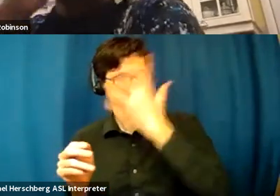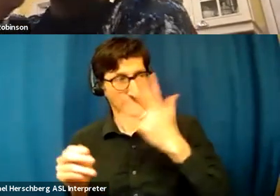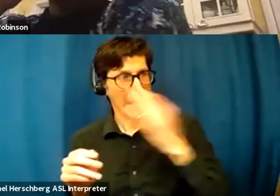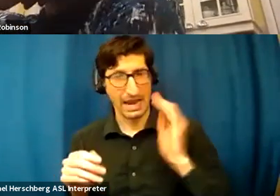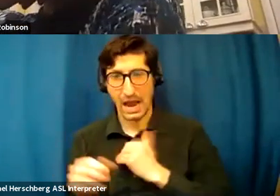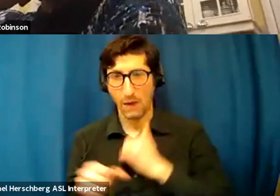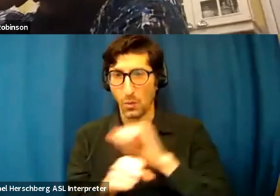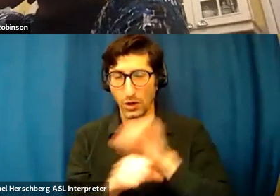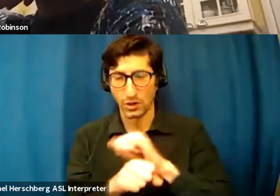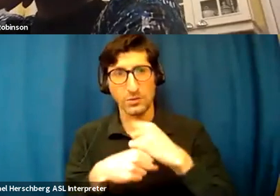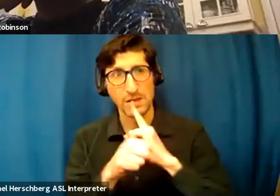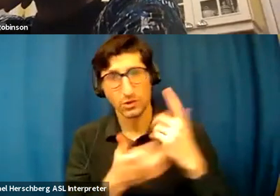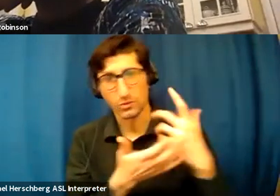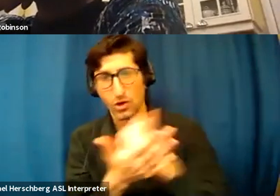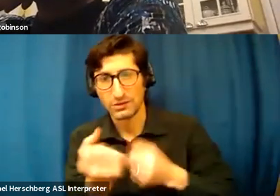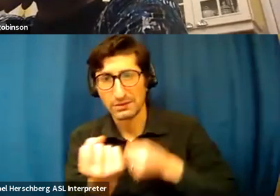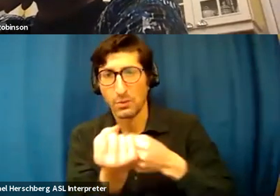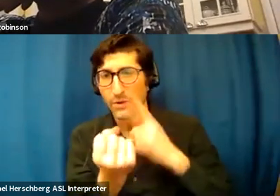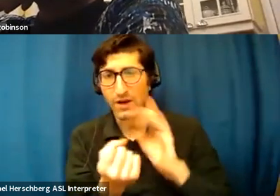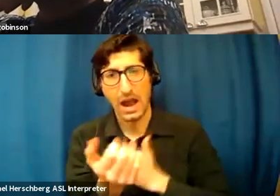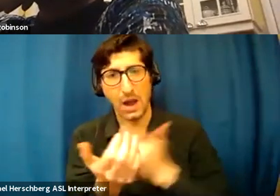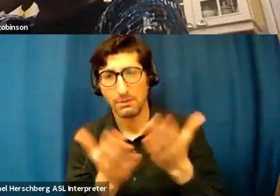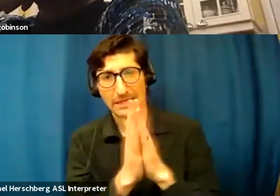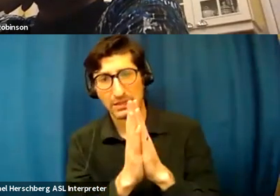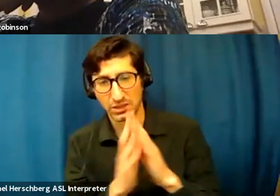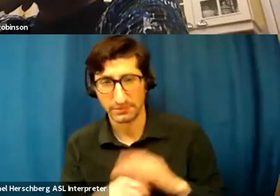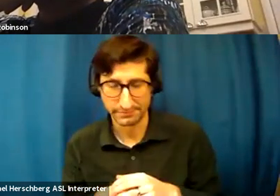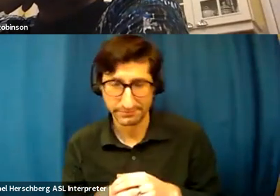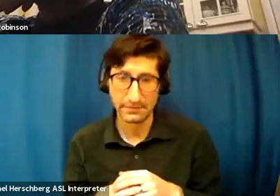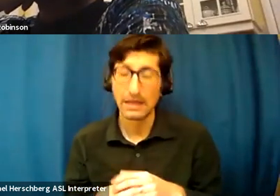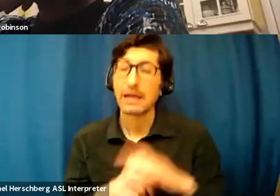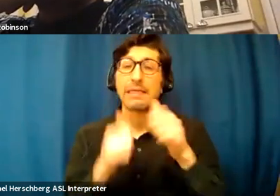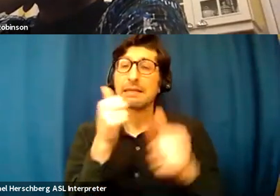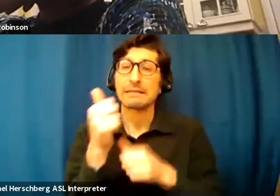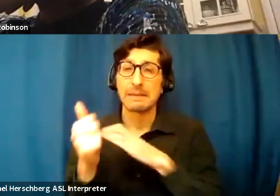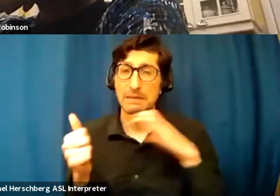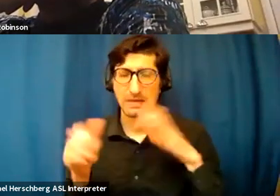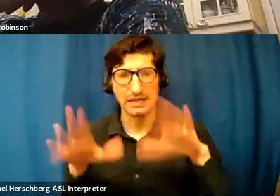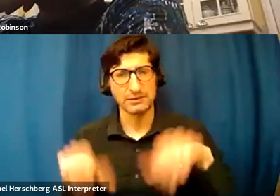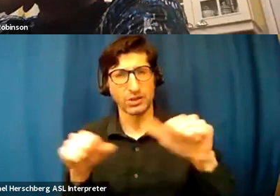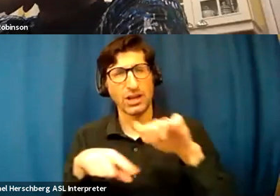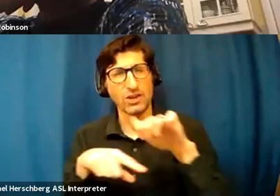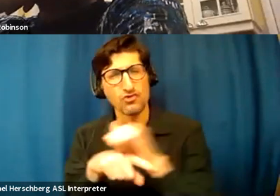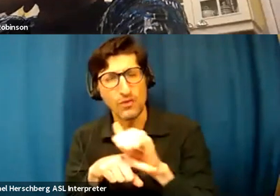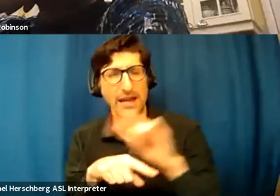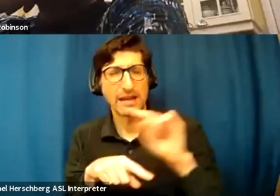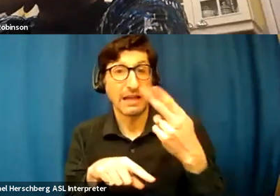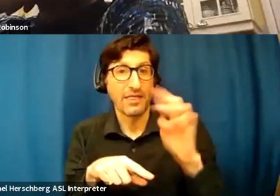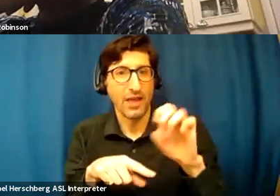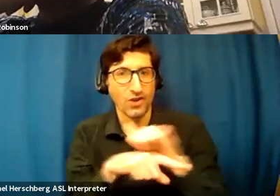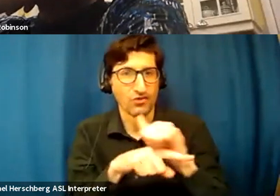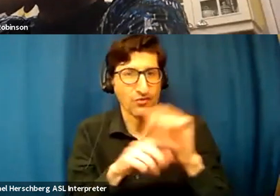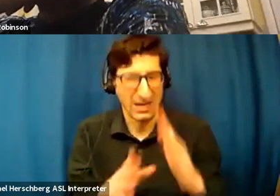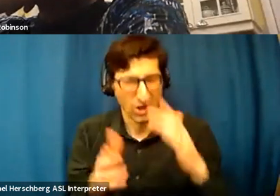can gain support for the petition. And this subcommittee went through a trainer to learn how to give the